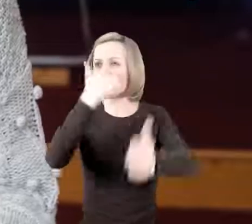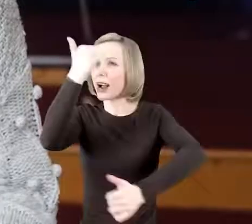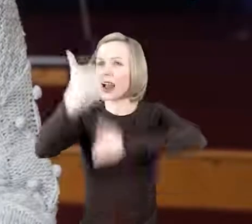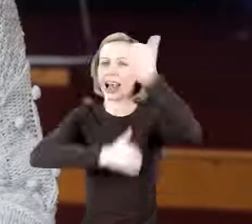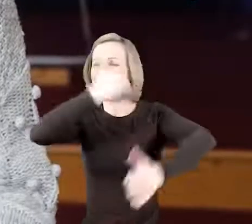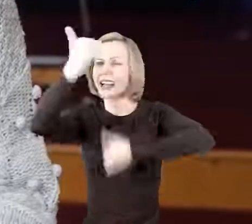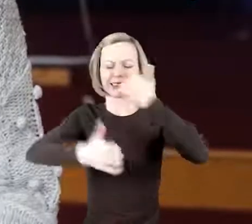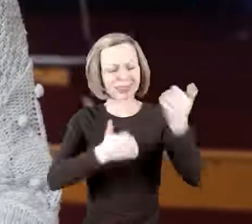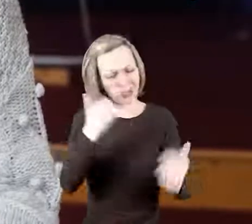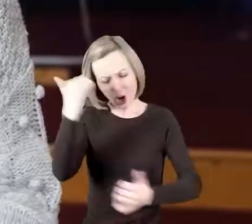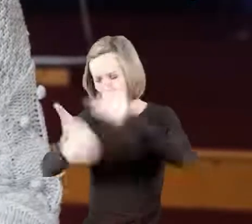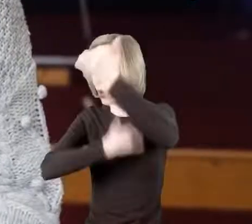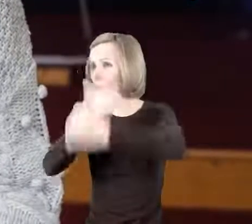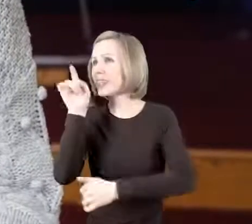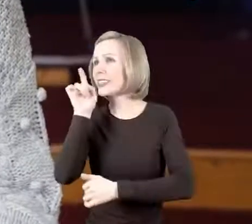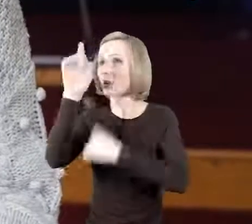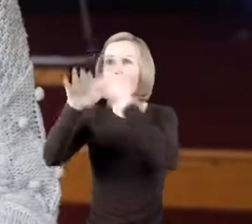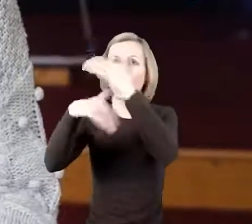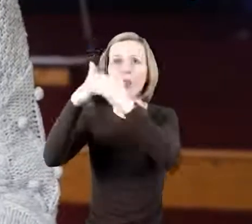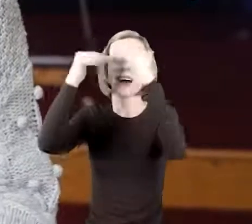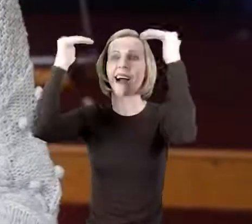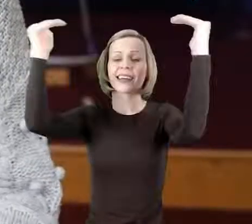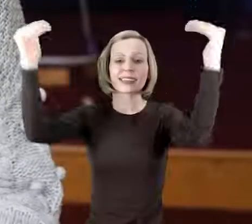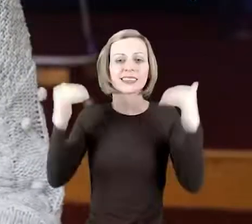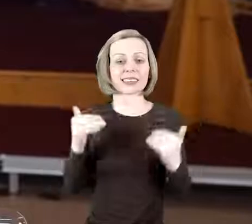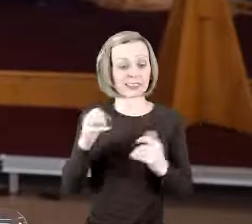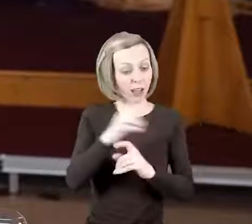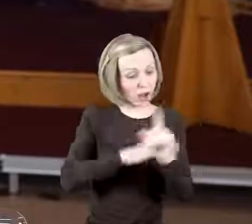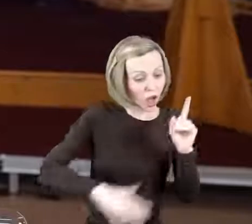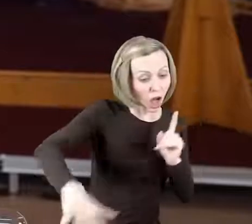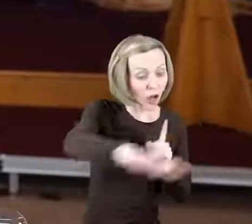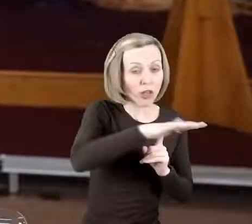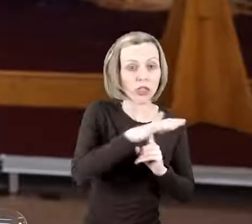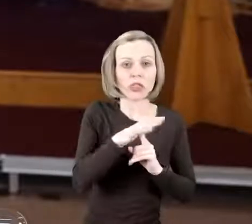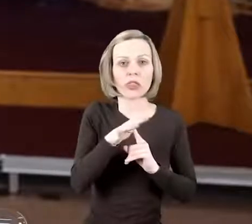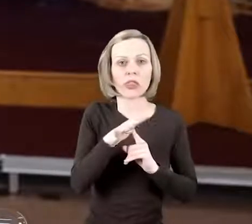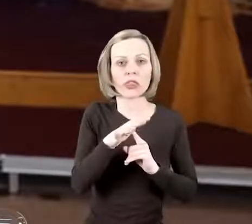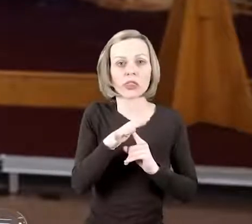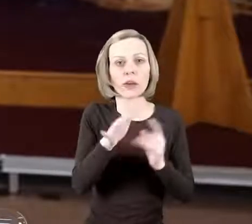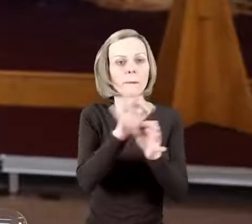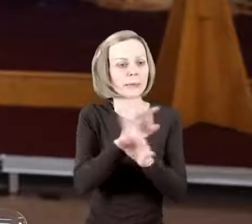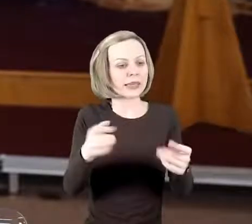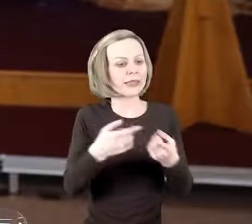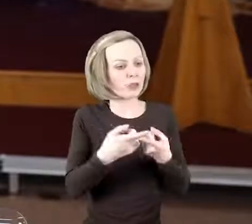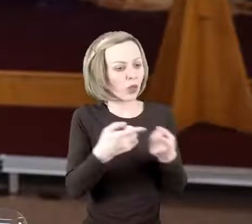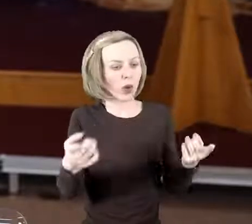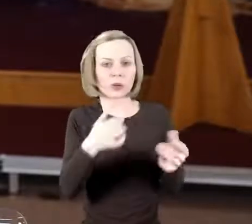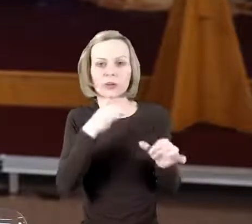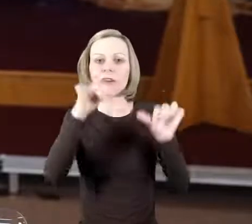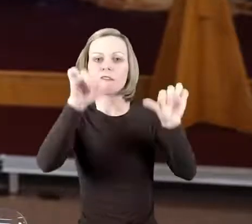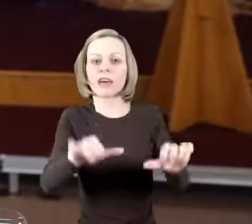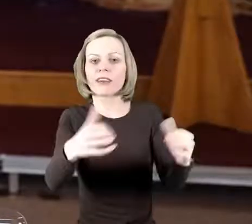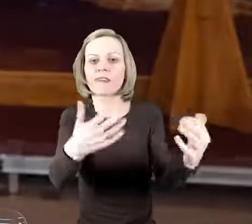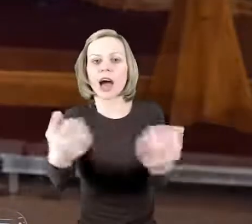praising God and saying, "Glory to God in the highest heaven, and on earth peace to those on whom his